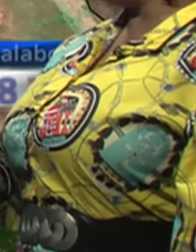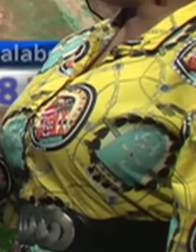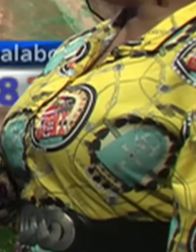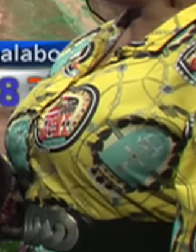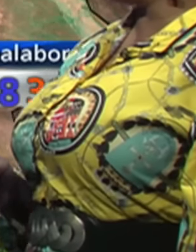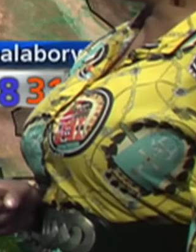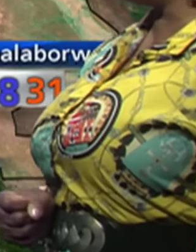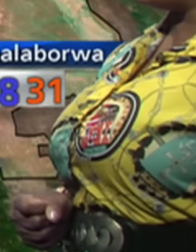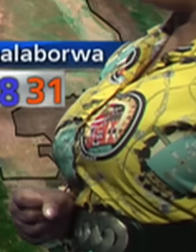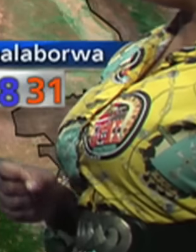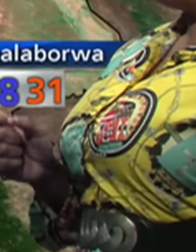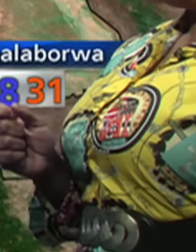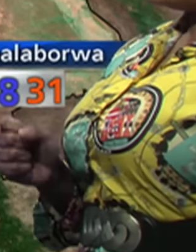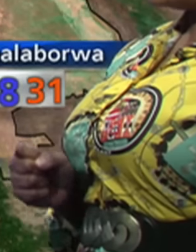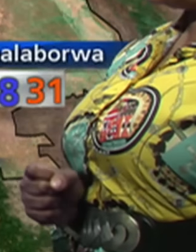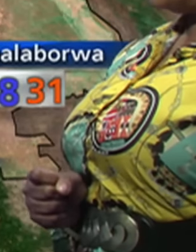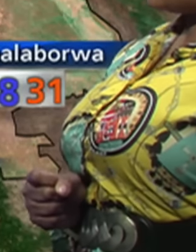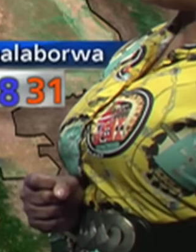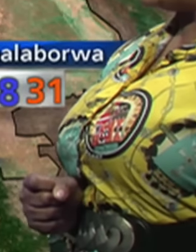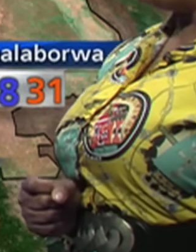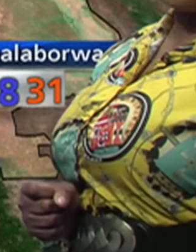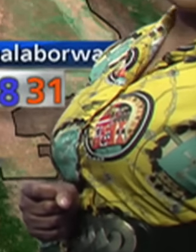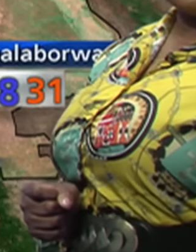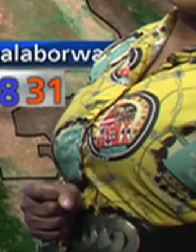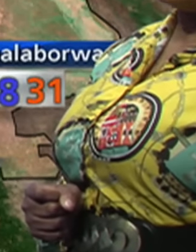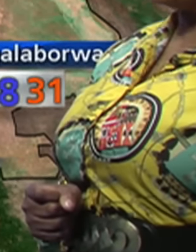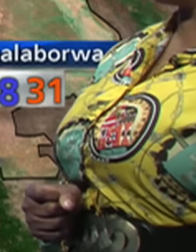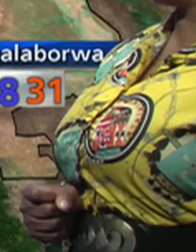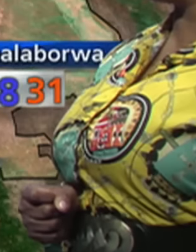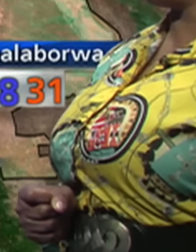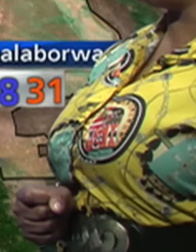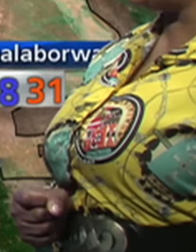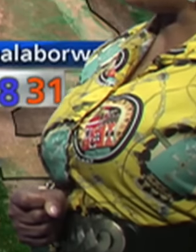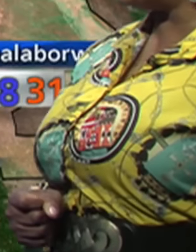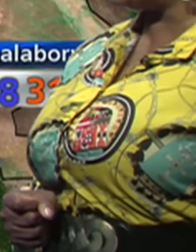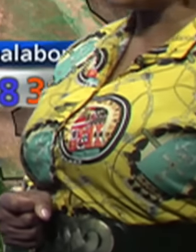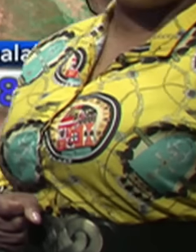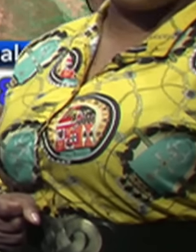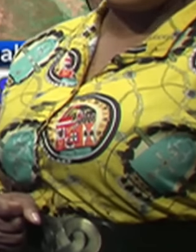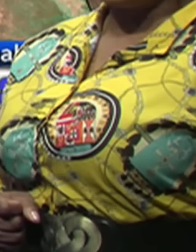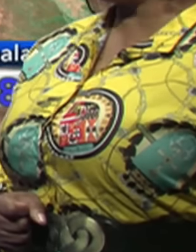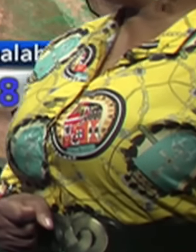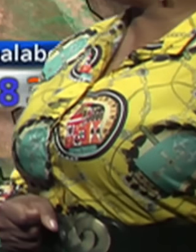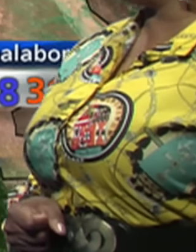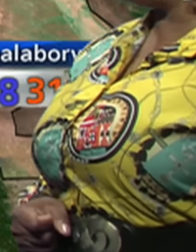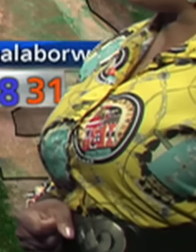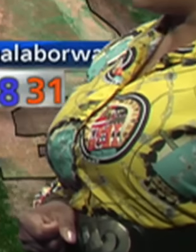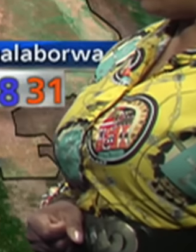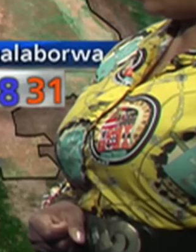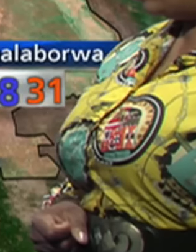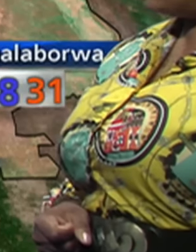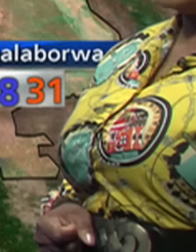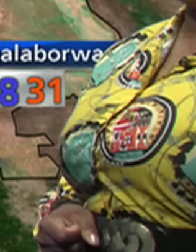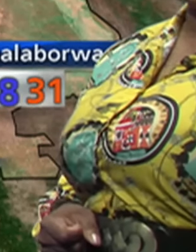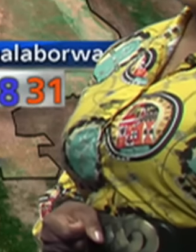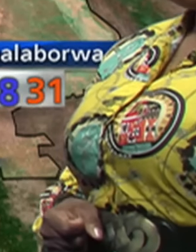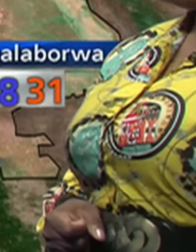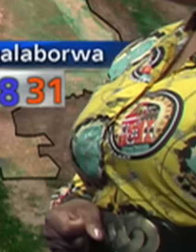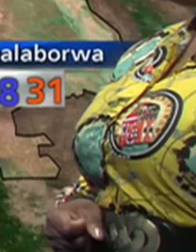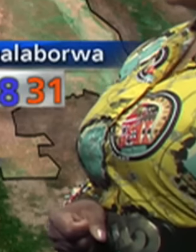re lebelela gona Mosina dikarolong ka mokatšanaga go la Limpopo go tla be ba itemogetše pula re lebelela gona ga Mašašane ga Sekhukhune ga re lebelela gona o tla be o le